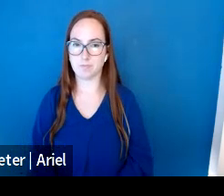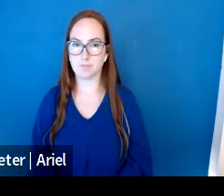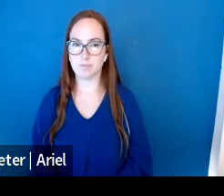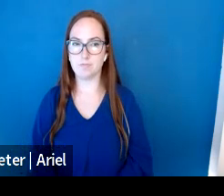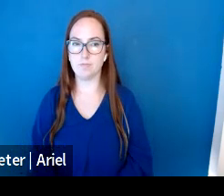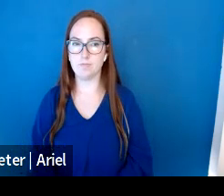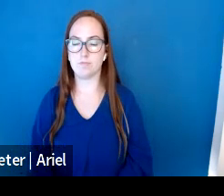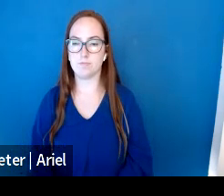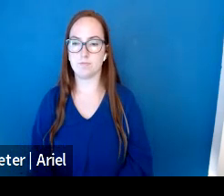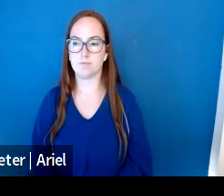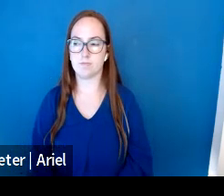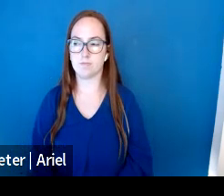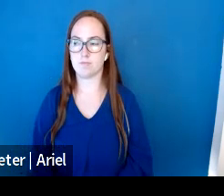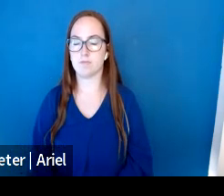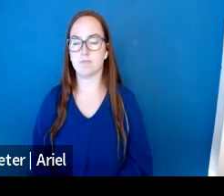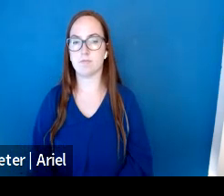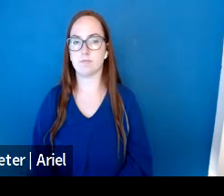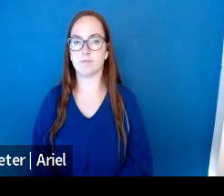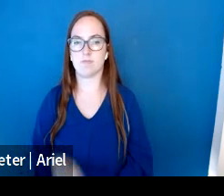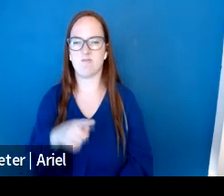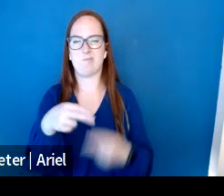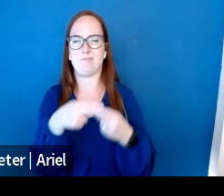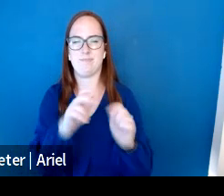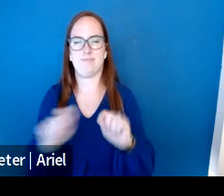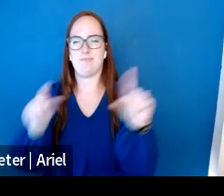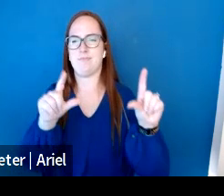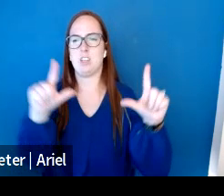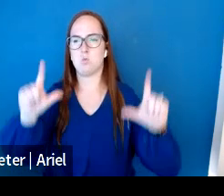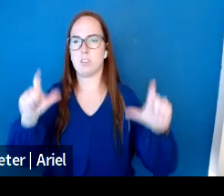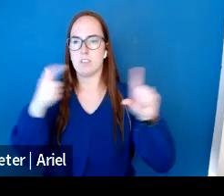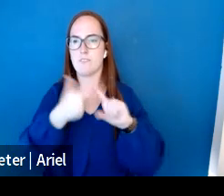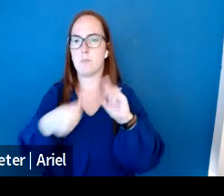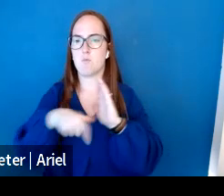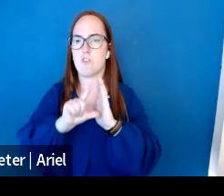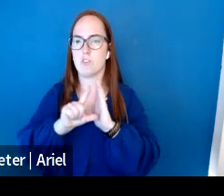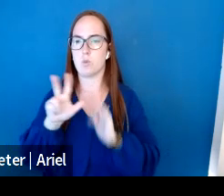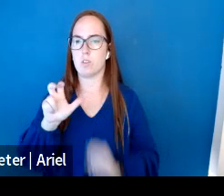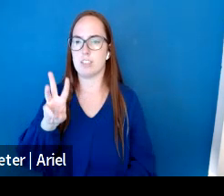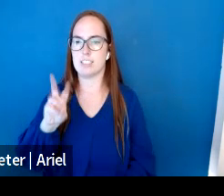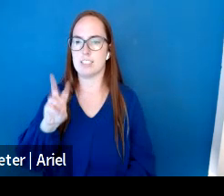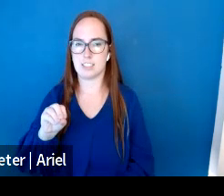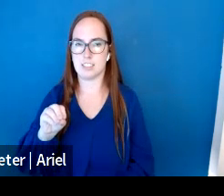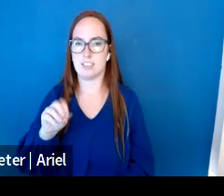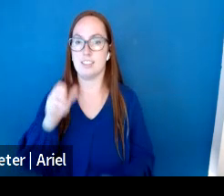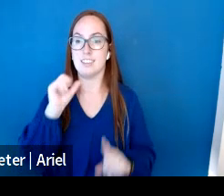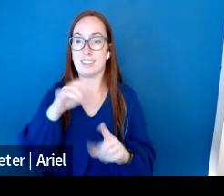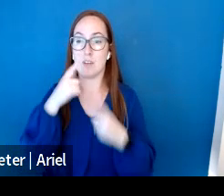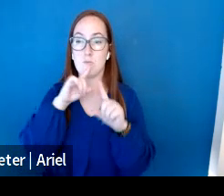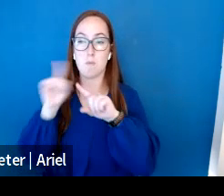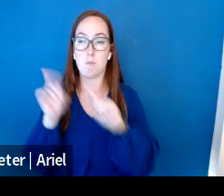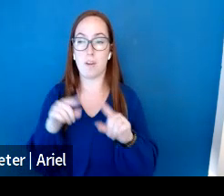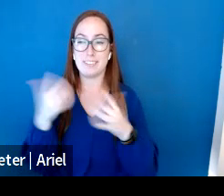So here, and this is a screenshot from Review 360, and this is an integrated report from